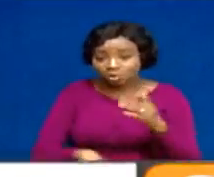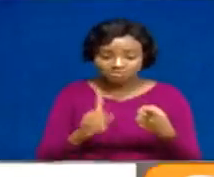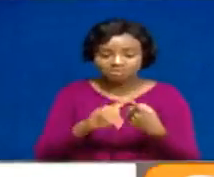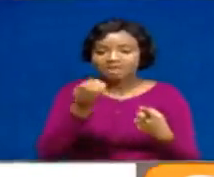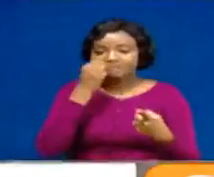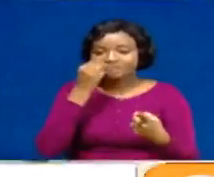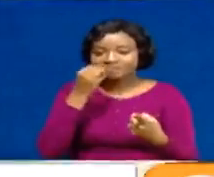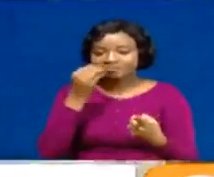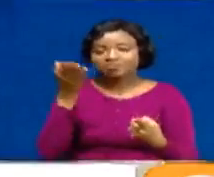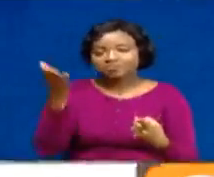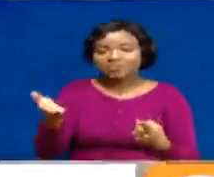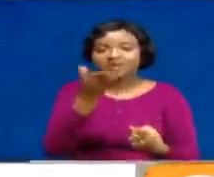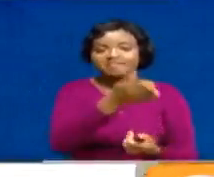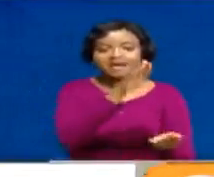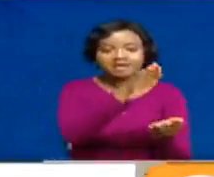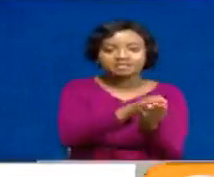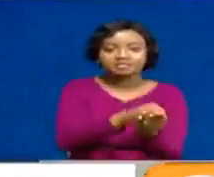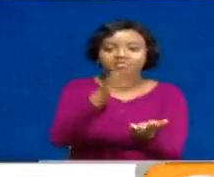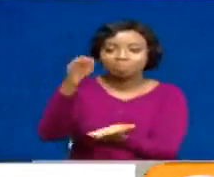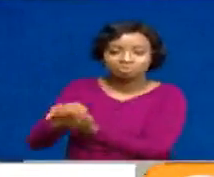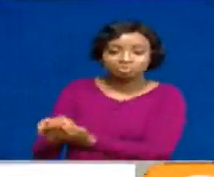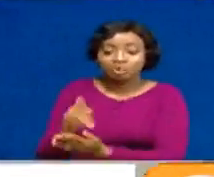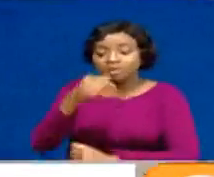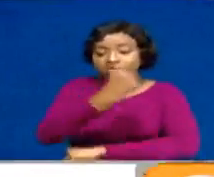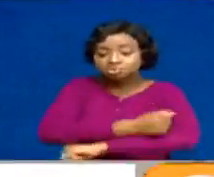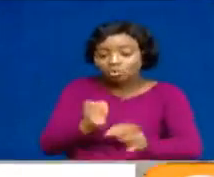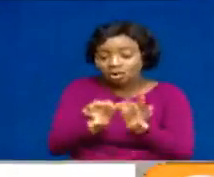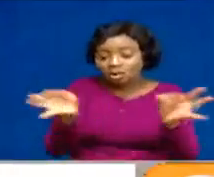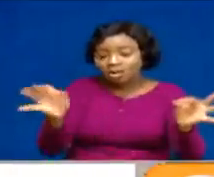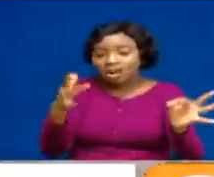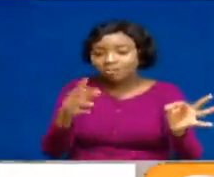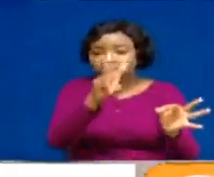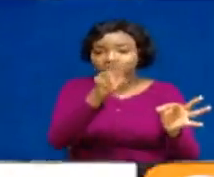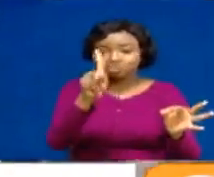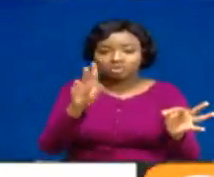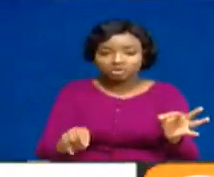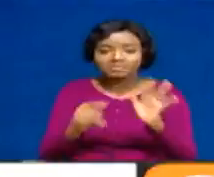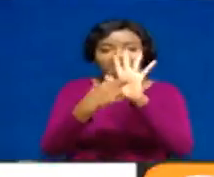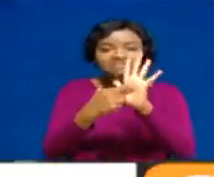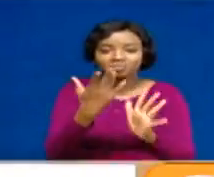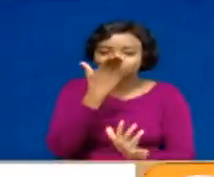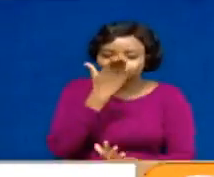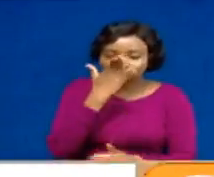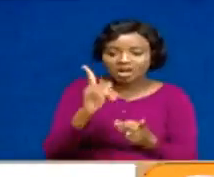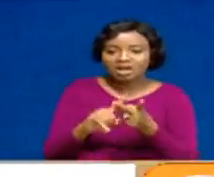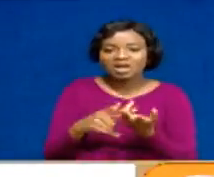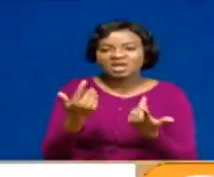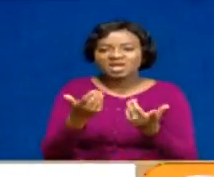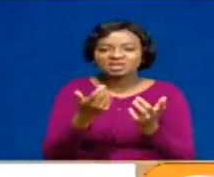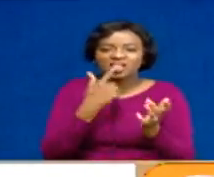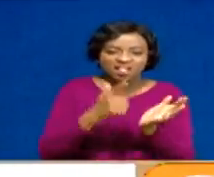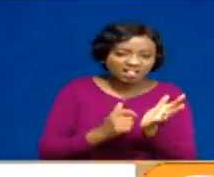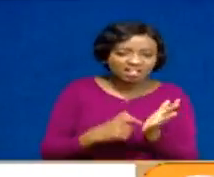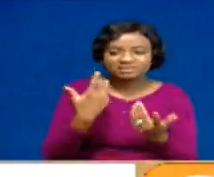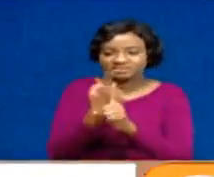of the three schools, which are just 2 kilometers apart, such as cereals and sugar. CCTV cameras that